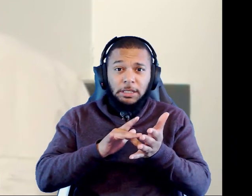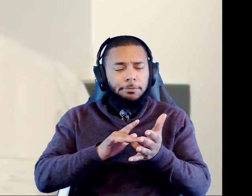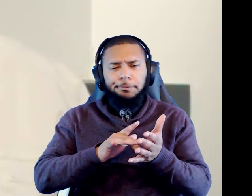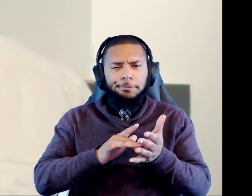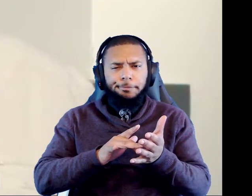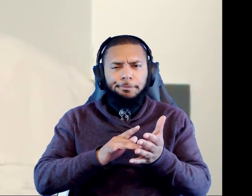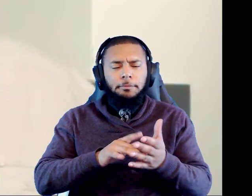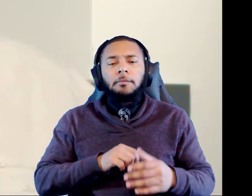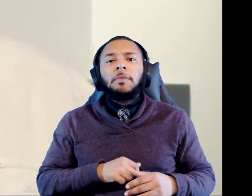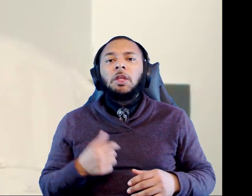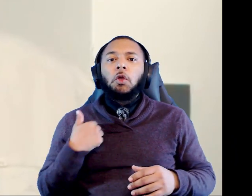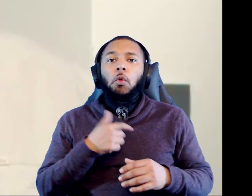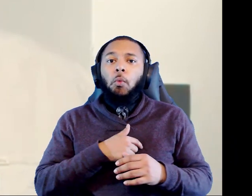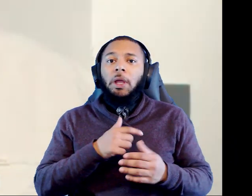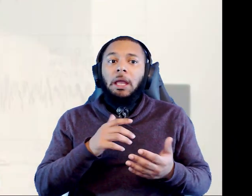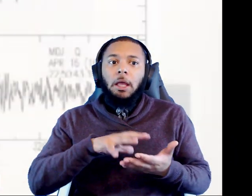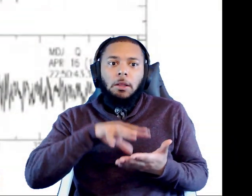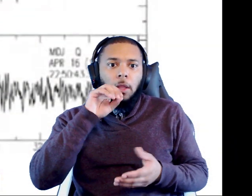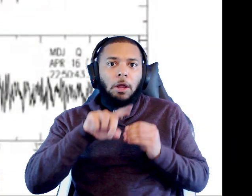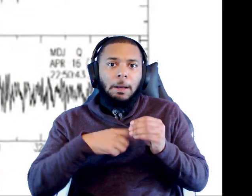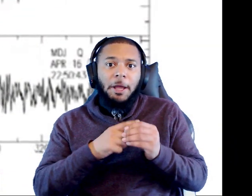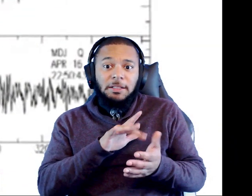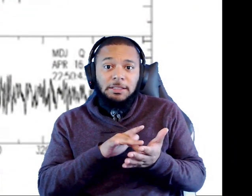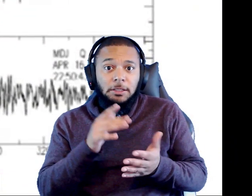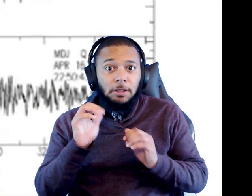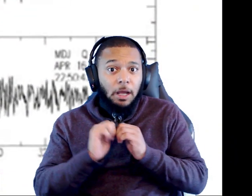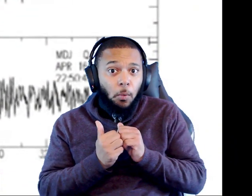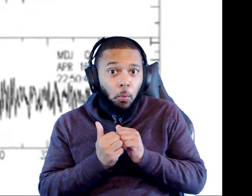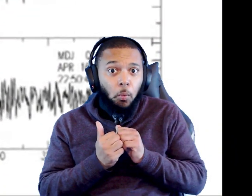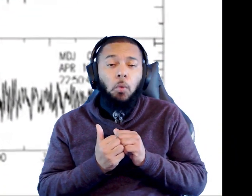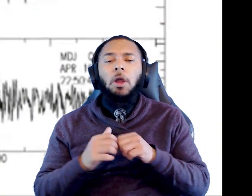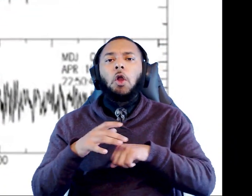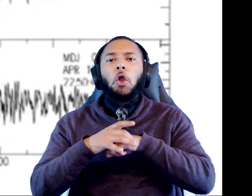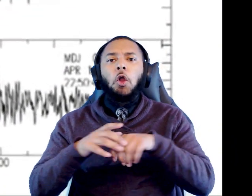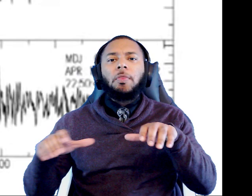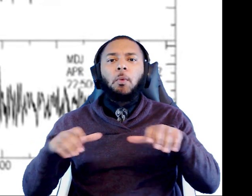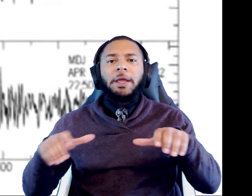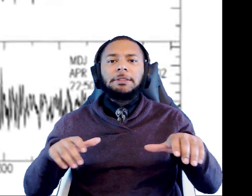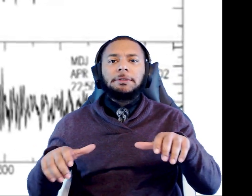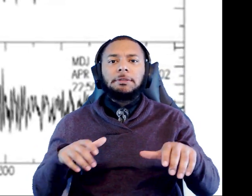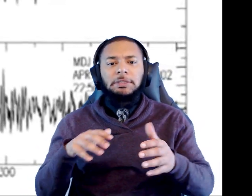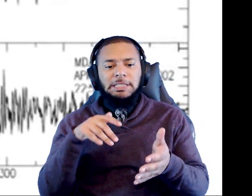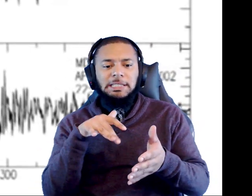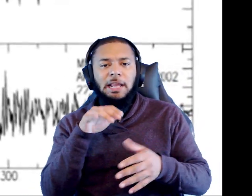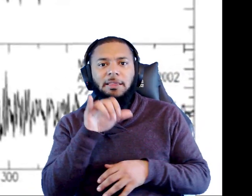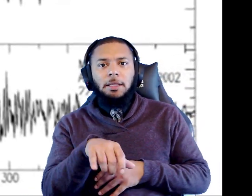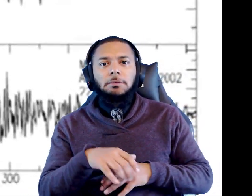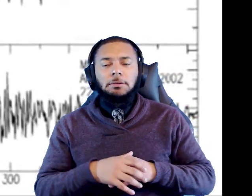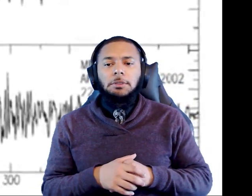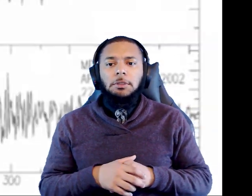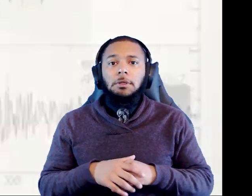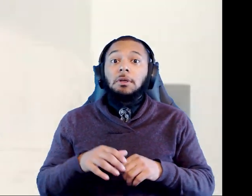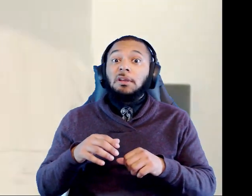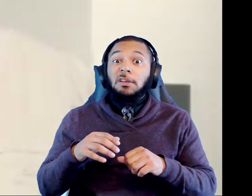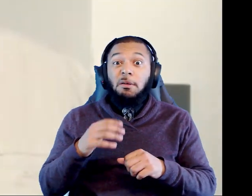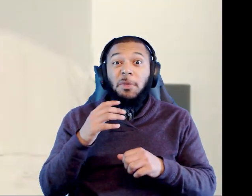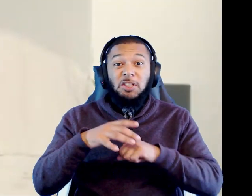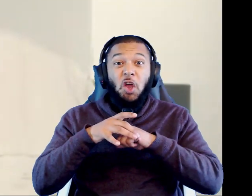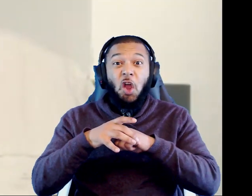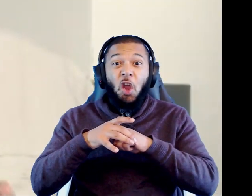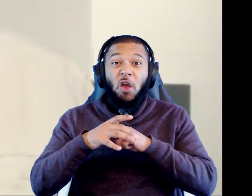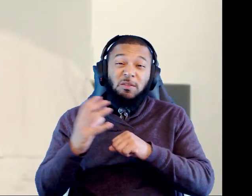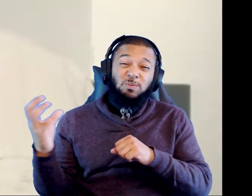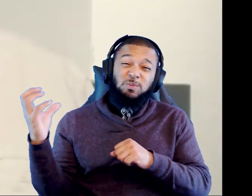of what we know about the inside of the Earth, we've gleaned from studying earthquake waves. The Earth is several thousand miles thick,